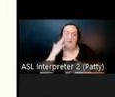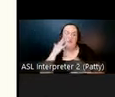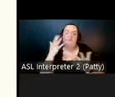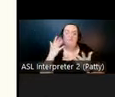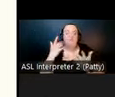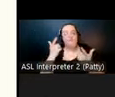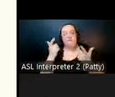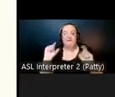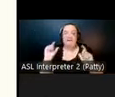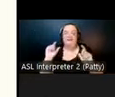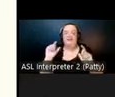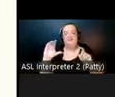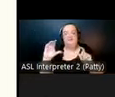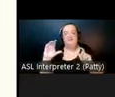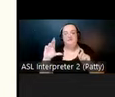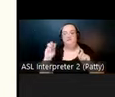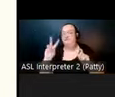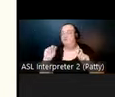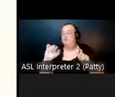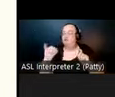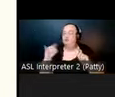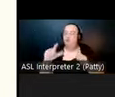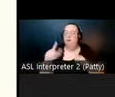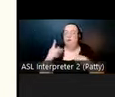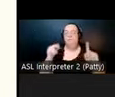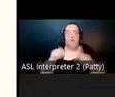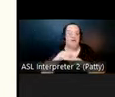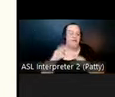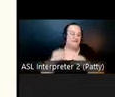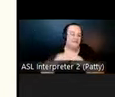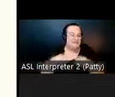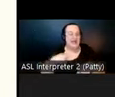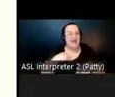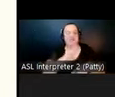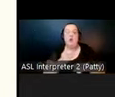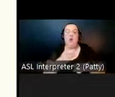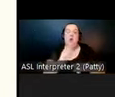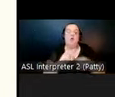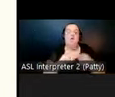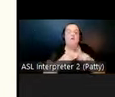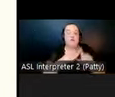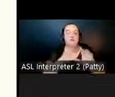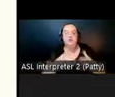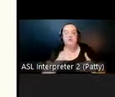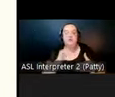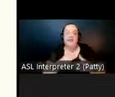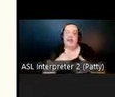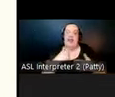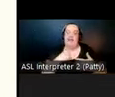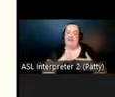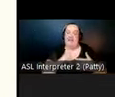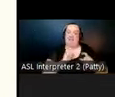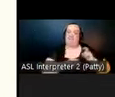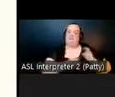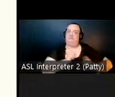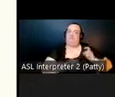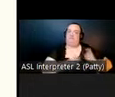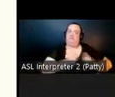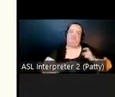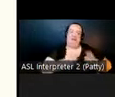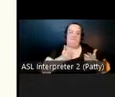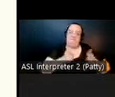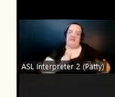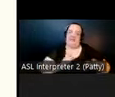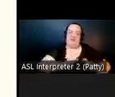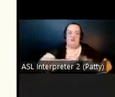crown jewel parks in the system typically have their own friends groups who have philanthropic capacity and make major